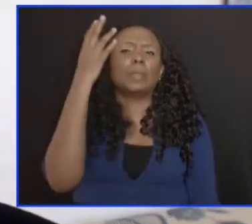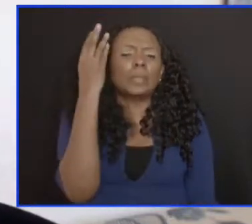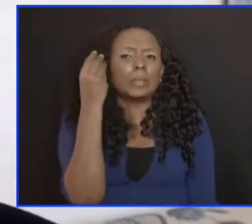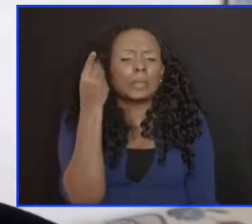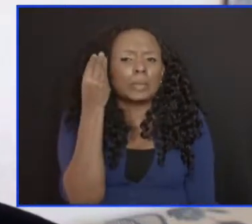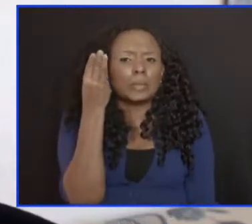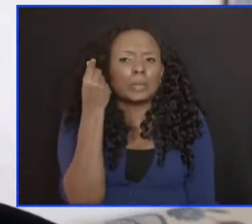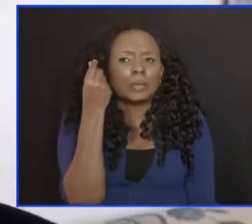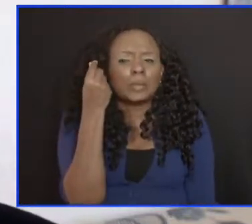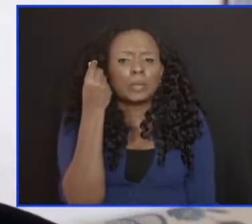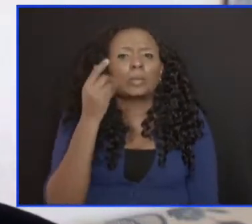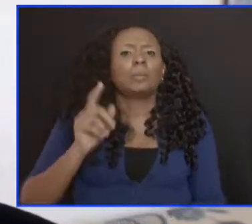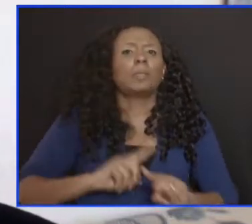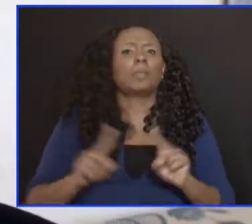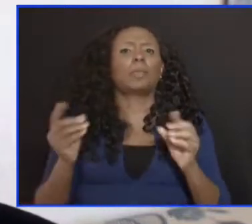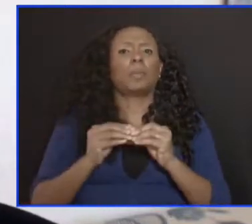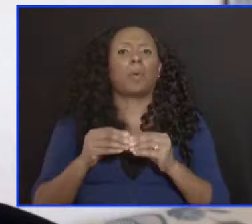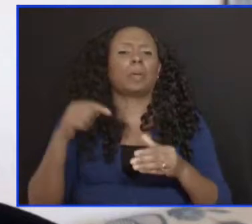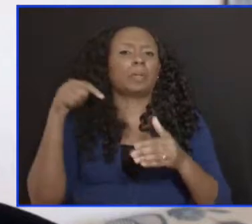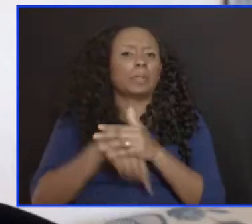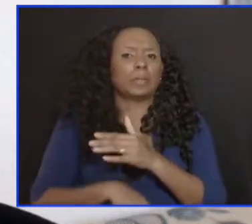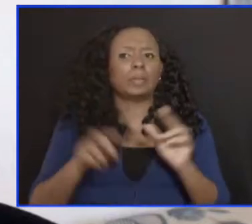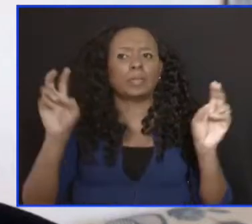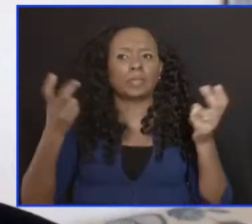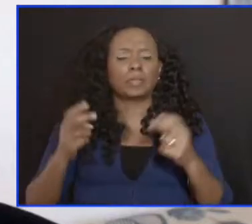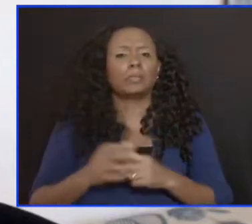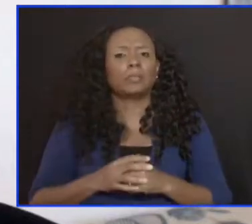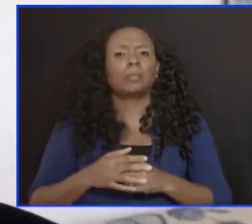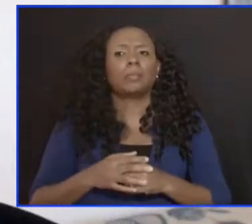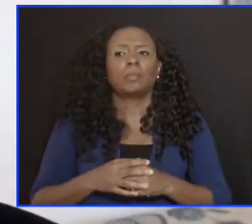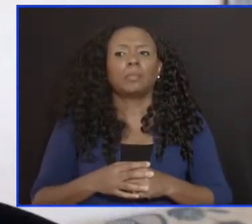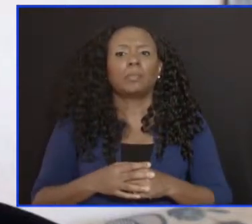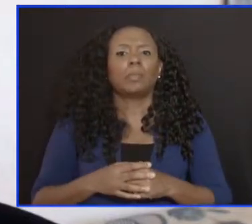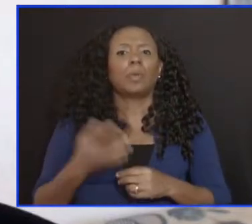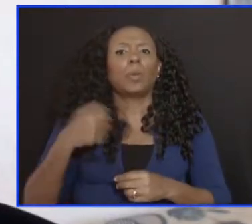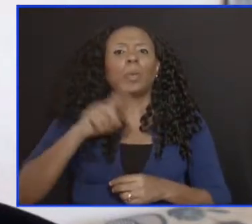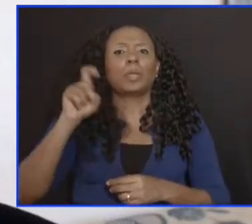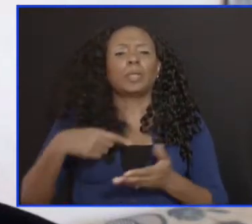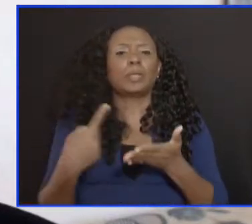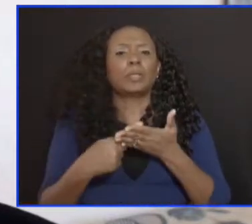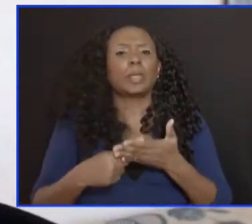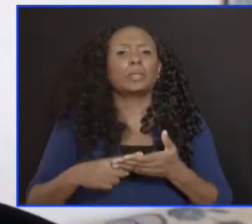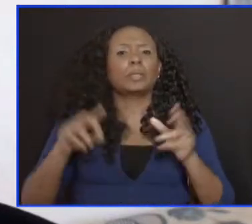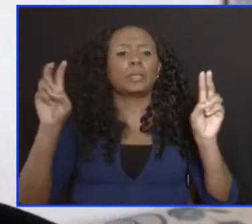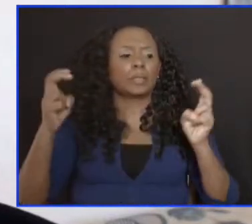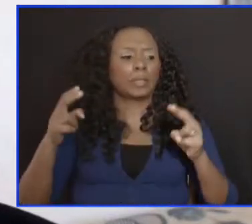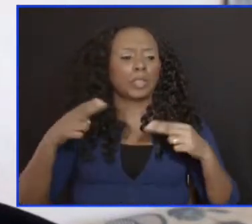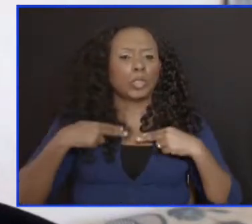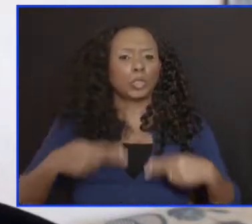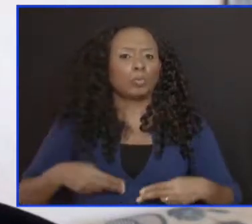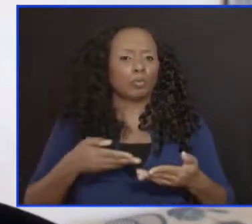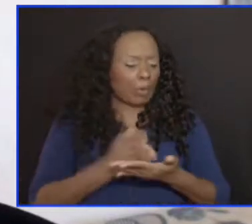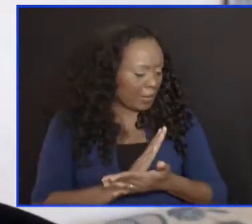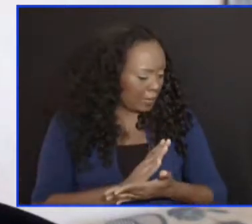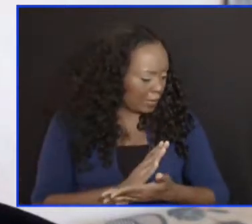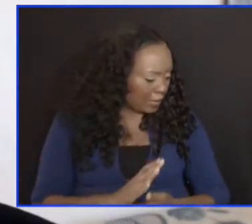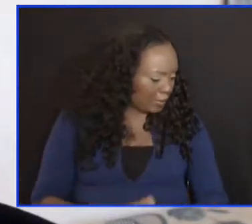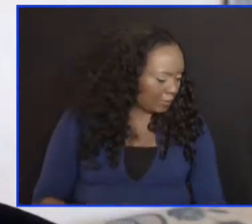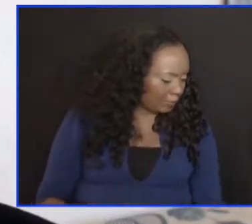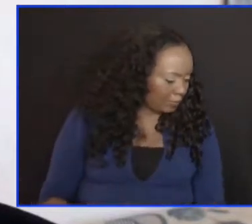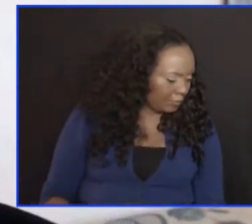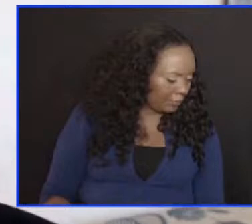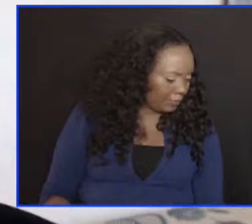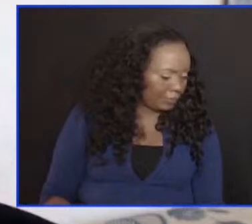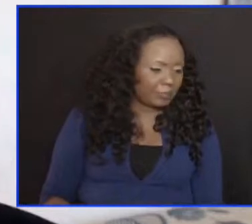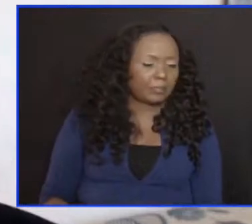then there's a deeper issue here. It is about human rights. We have to be careful that we are not launching into a